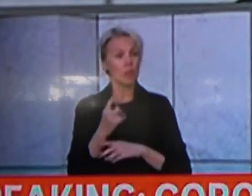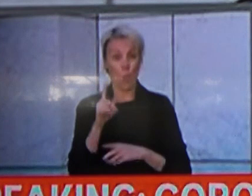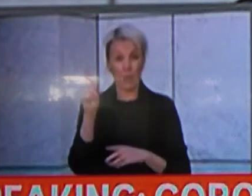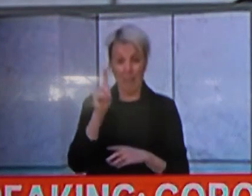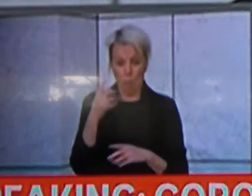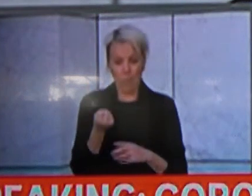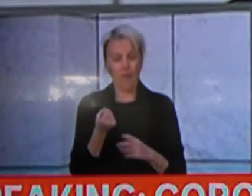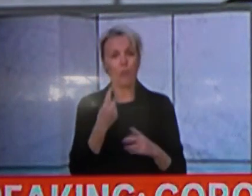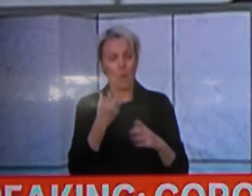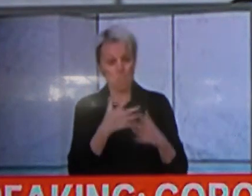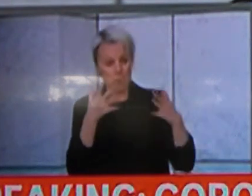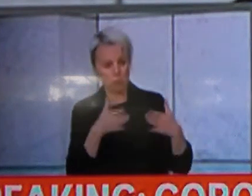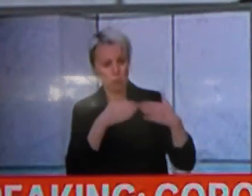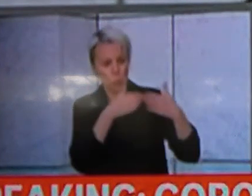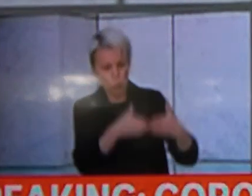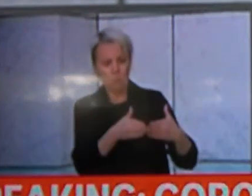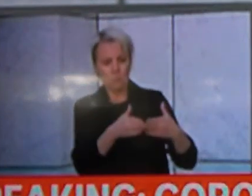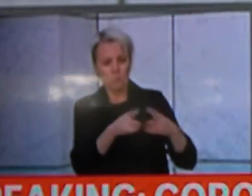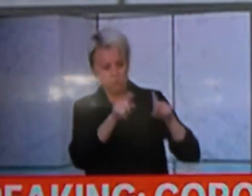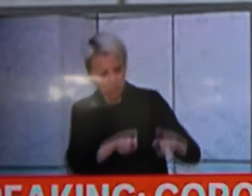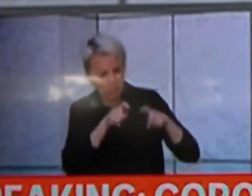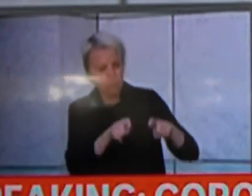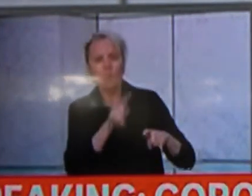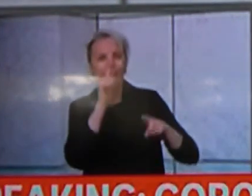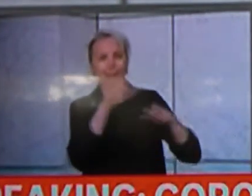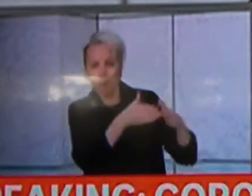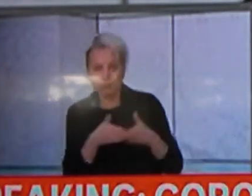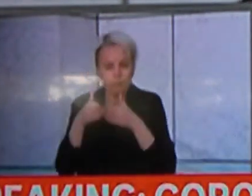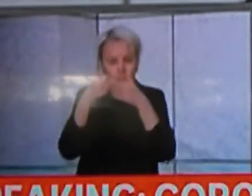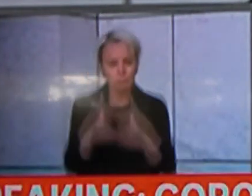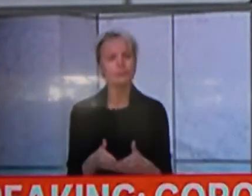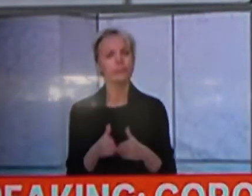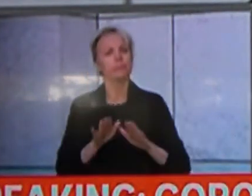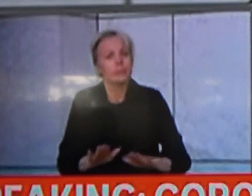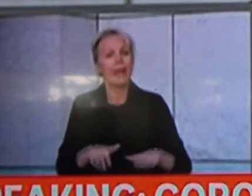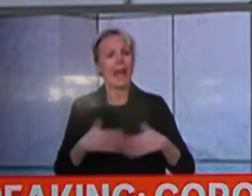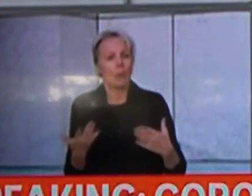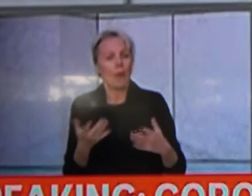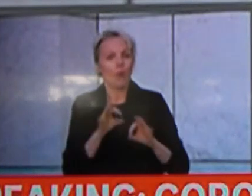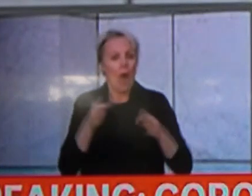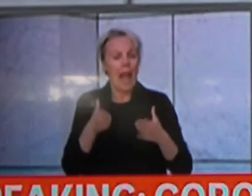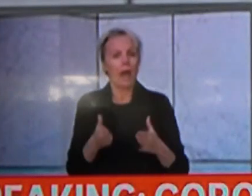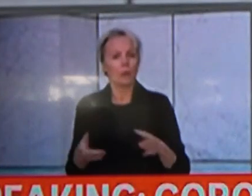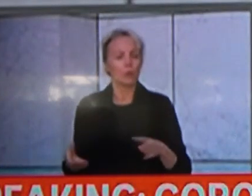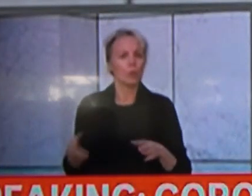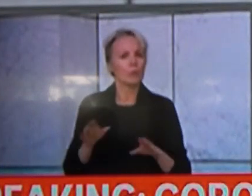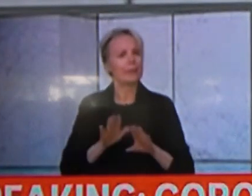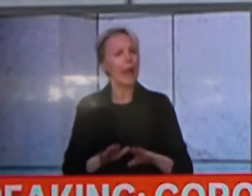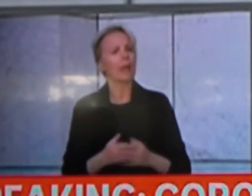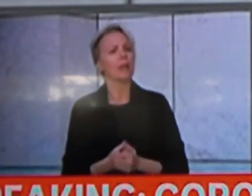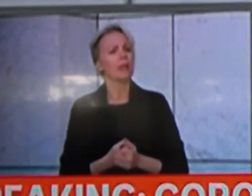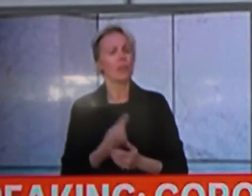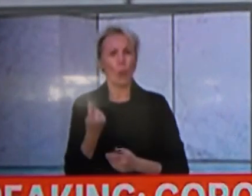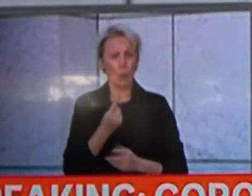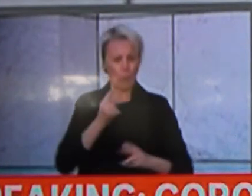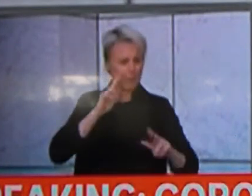That ship has nowhere that it is allowed to dock. What is being done specifically for those Australians, but also more broadly, who is taking charge here? We saw